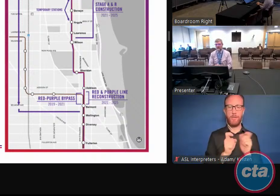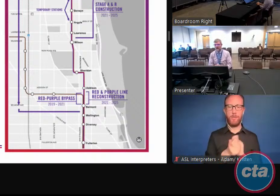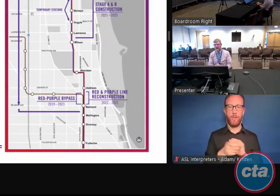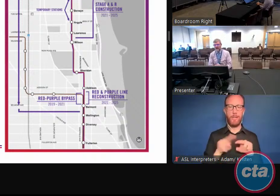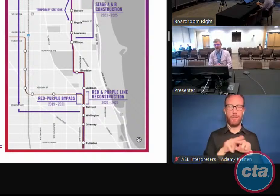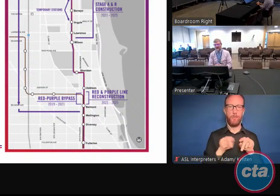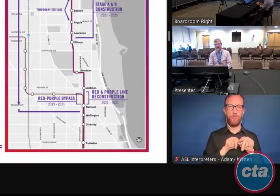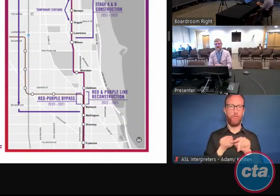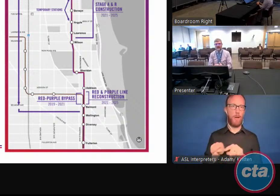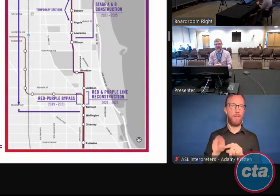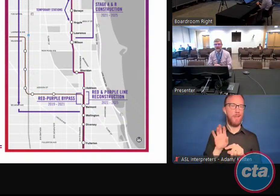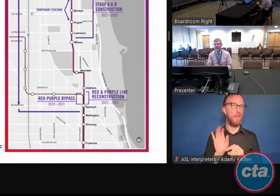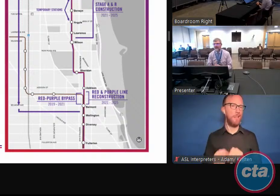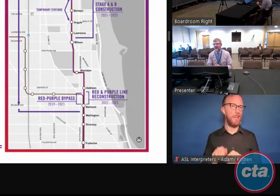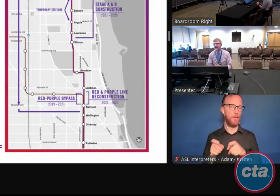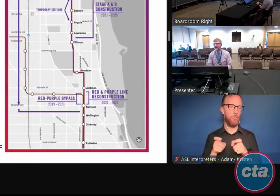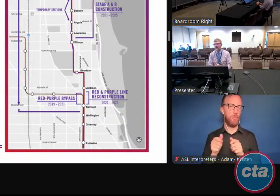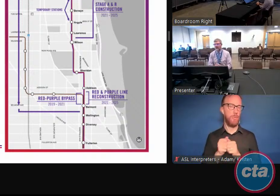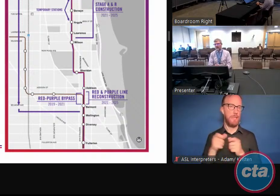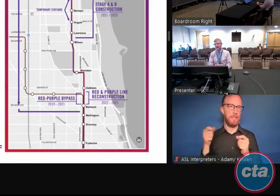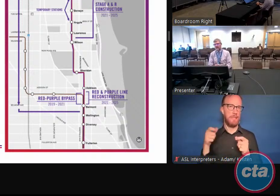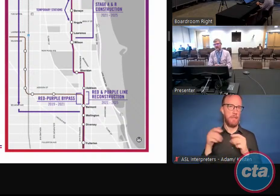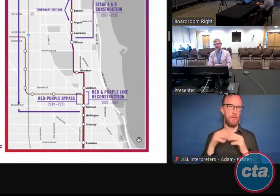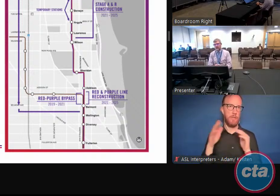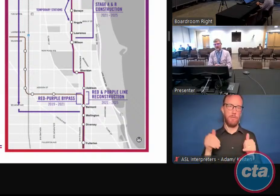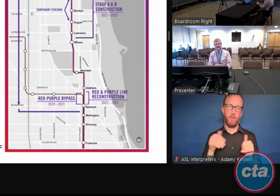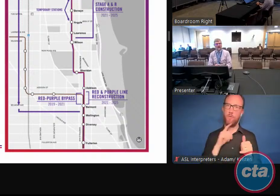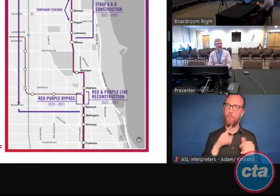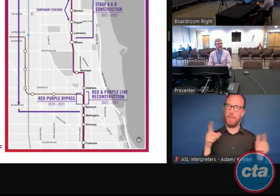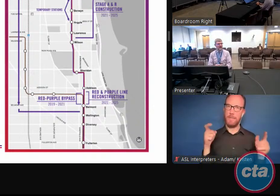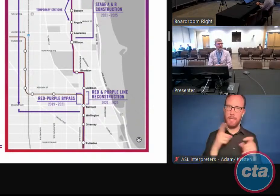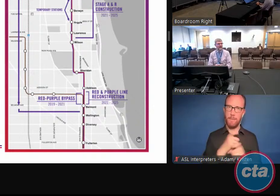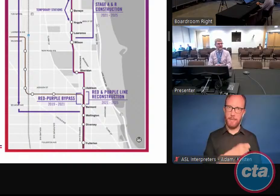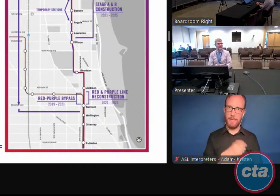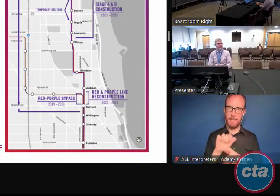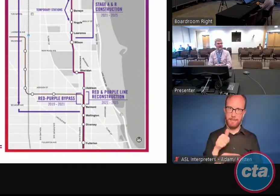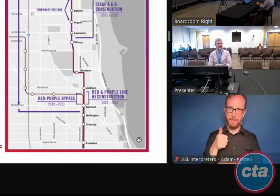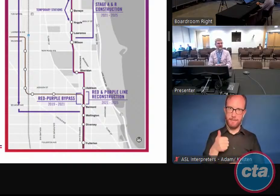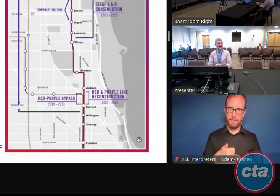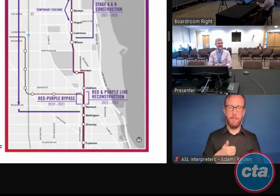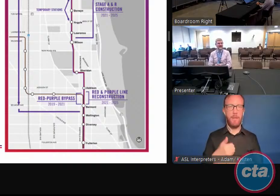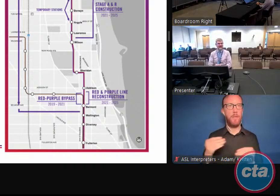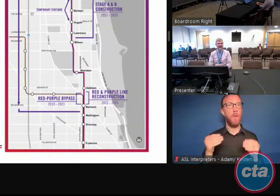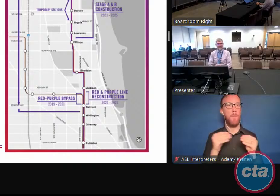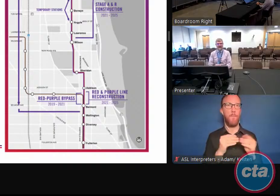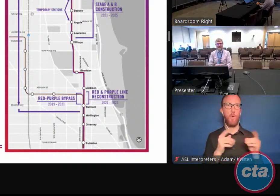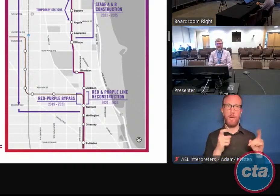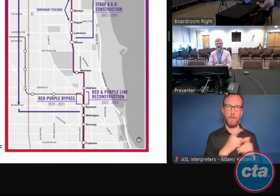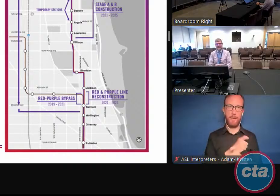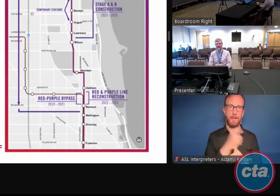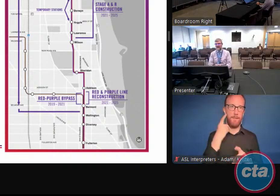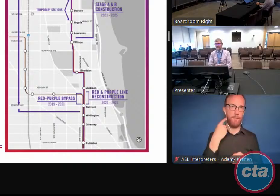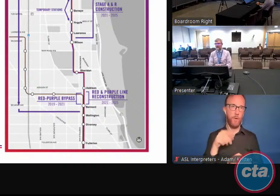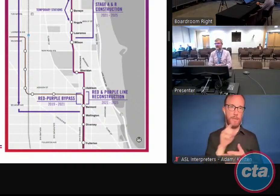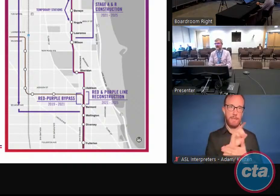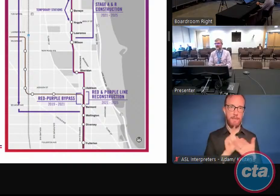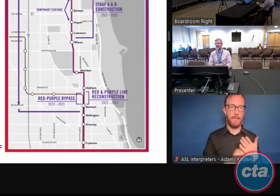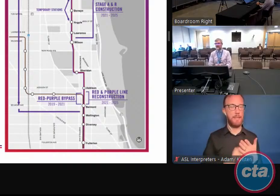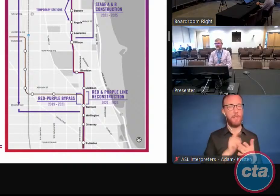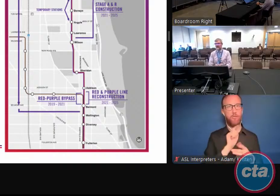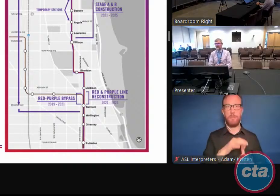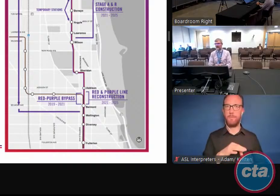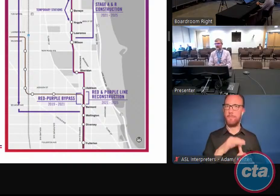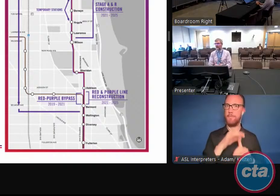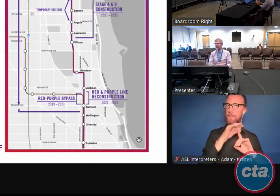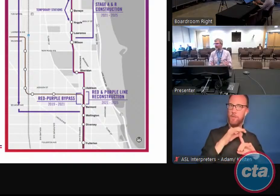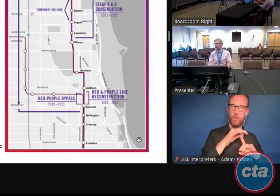system. They are exceptionally complicated to install. They are even more complicated to design. It is a specialized